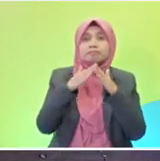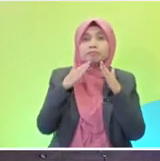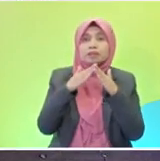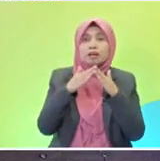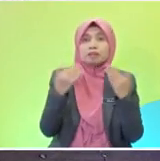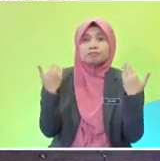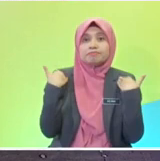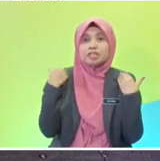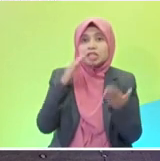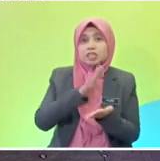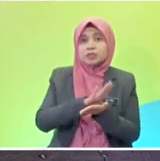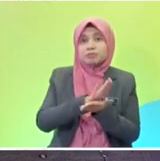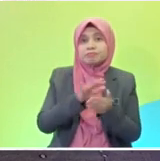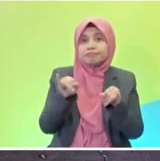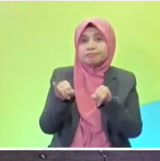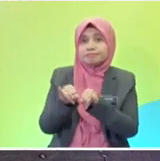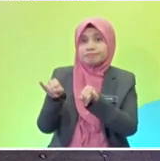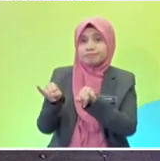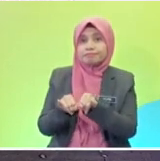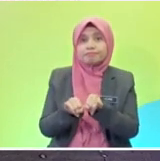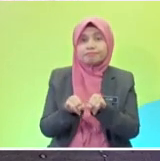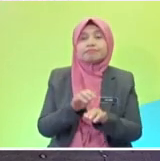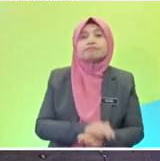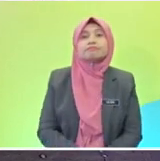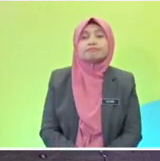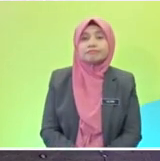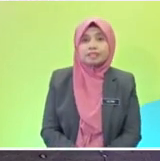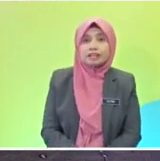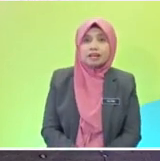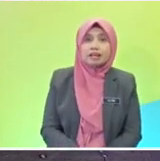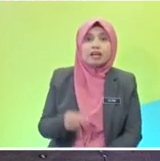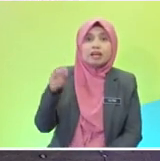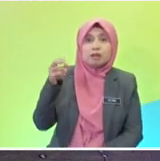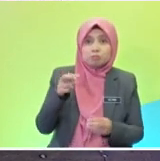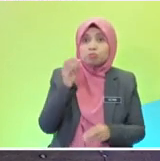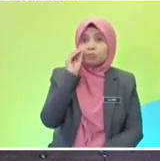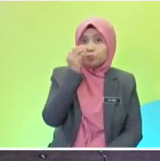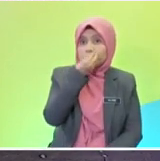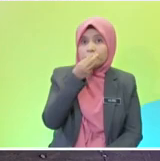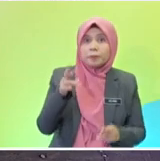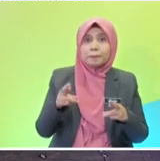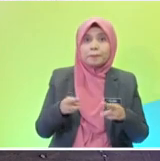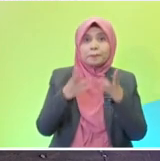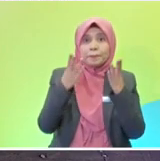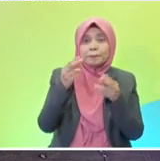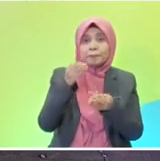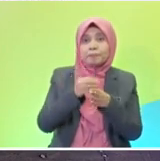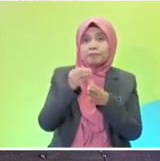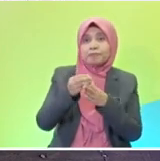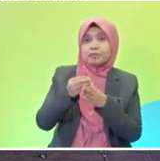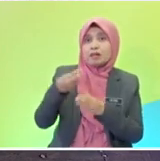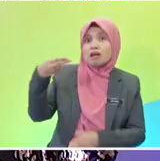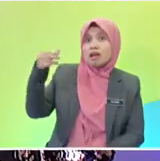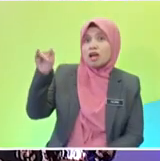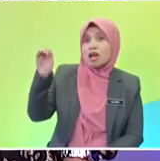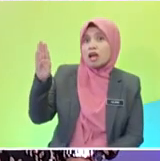your school. Oh, in school as well. Okay, hibiscus, red hibiscus. Hibiscus. Okay, next